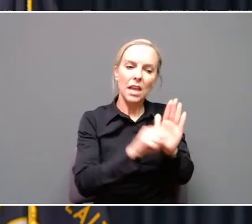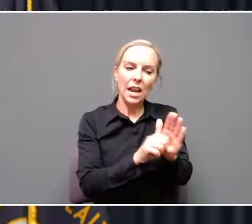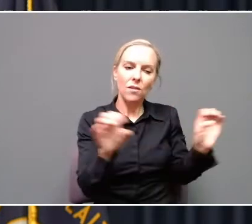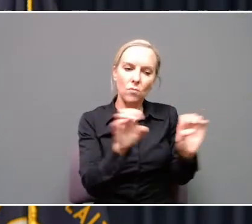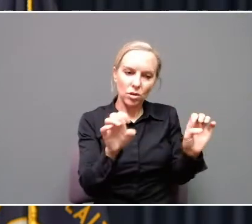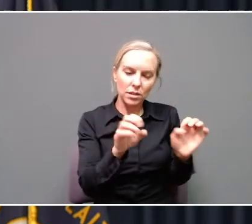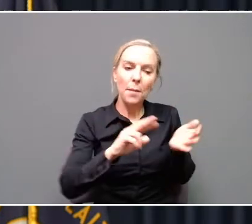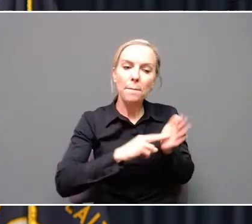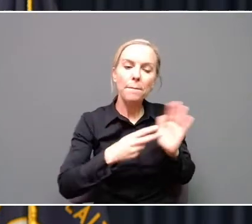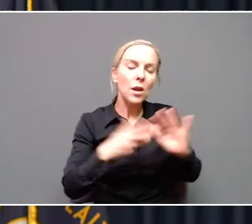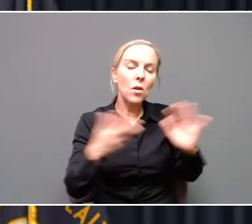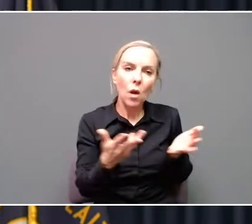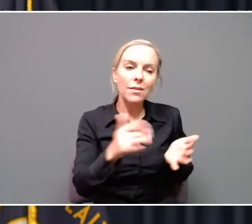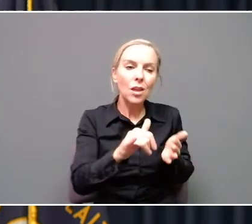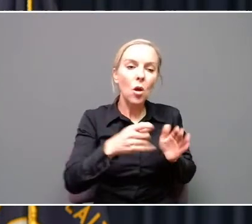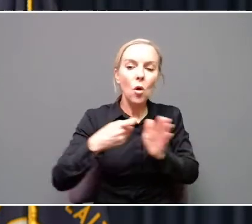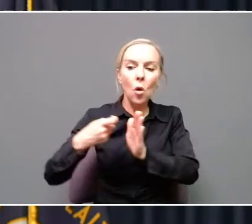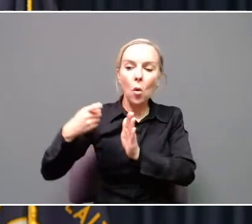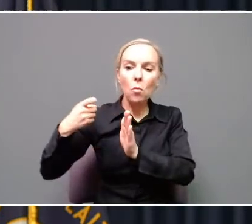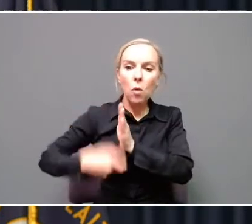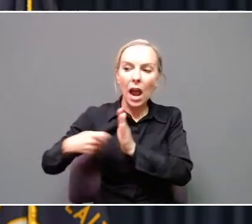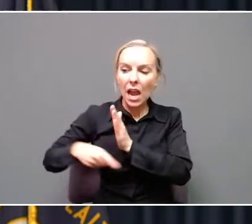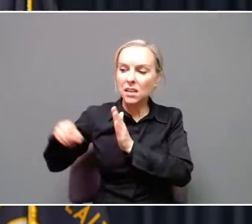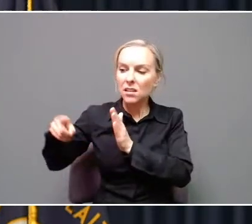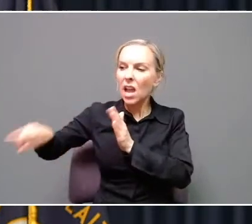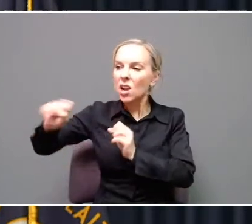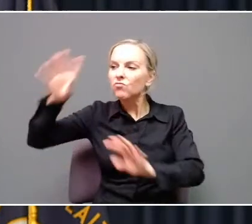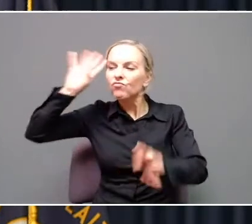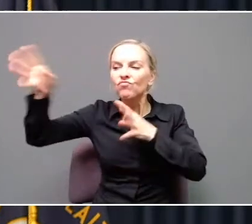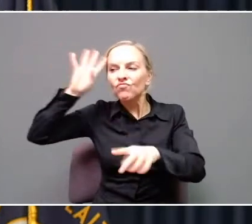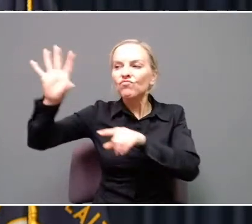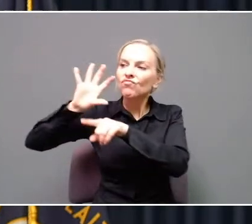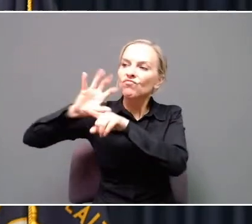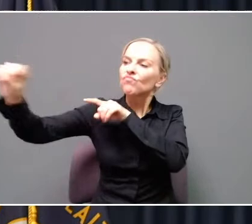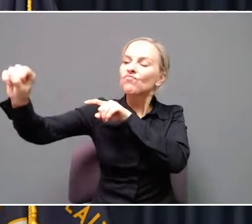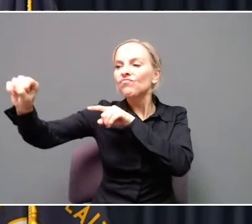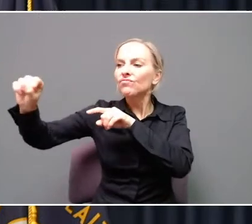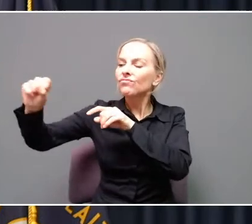price gouging statutes right now.